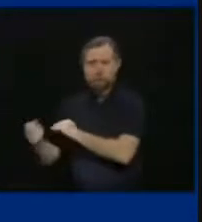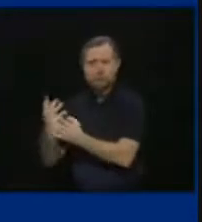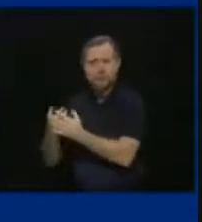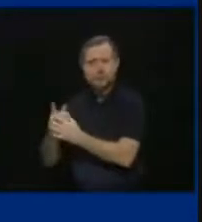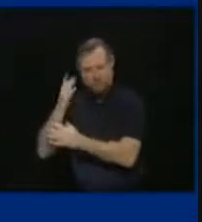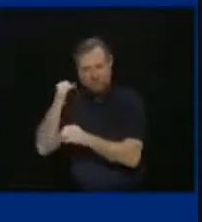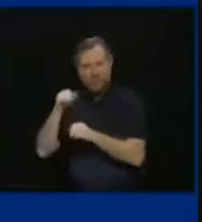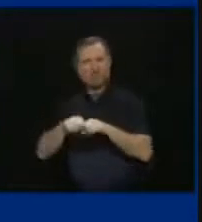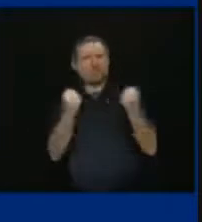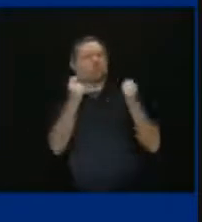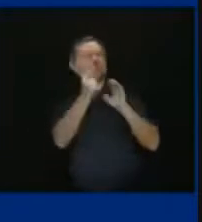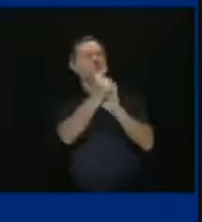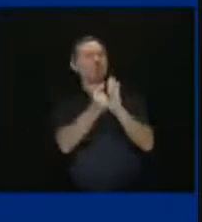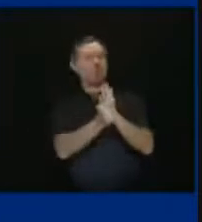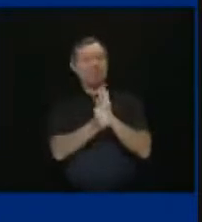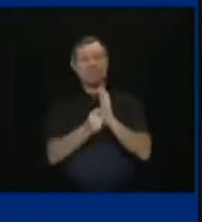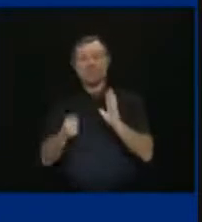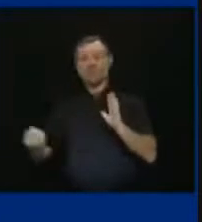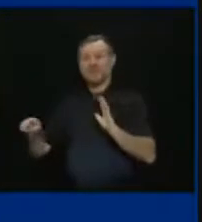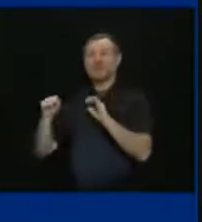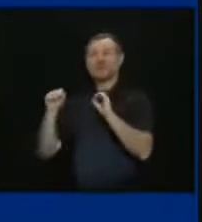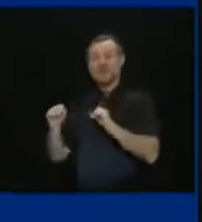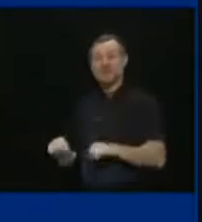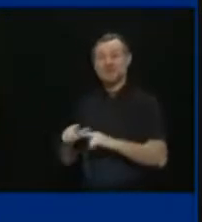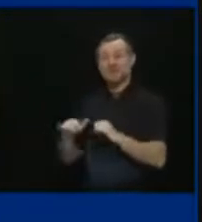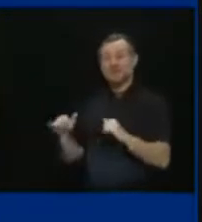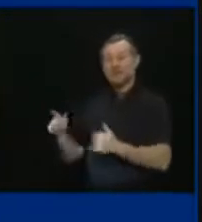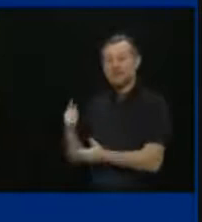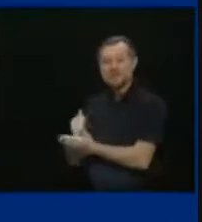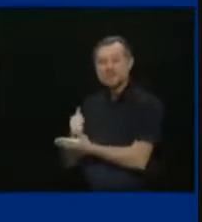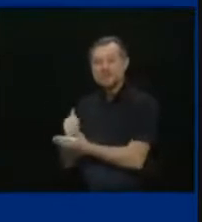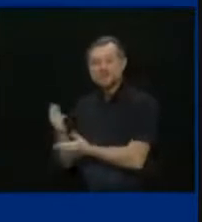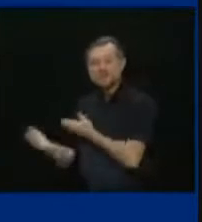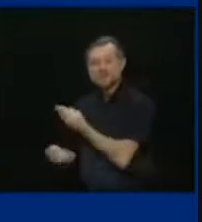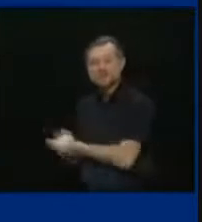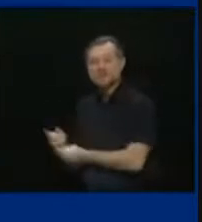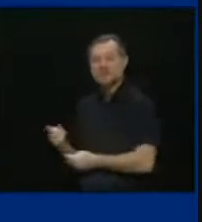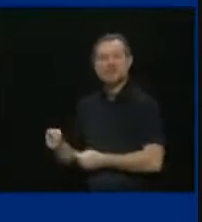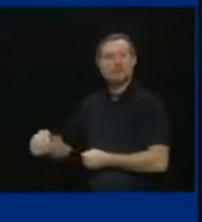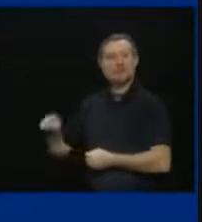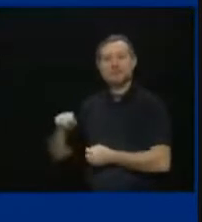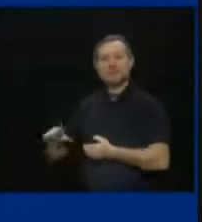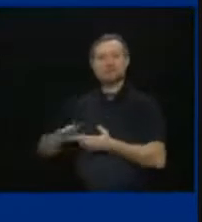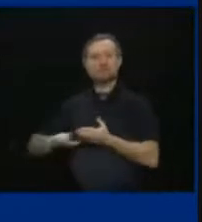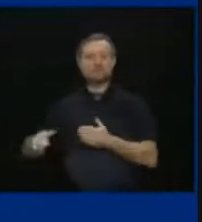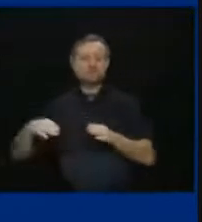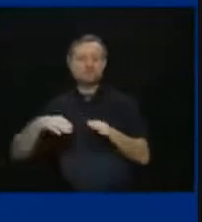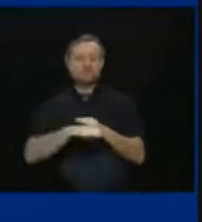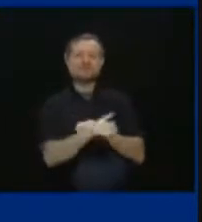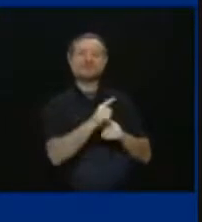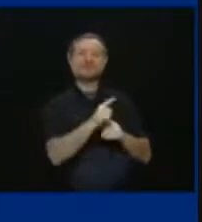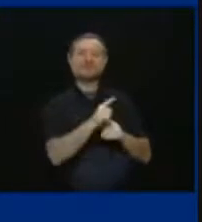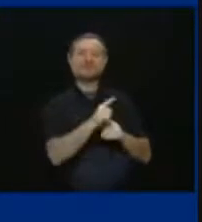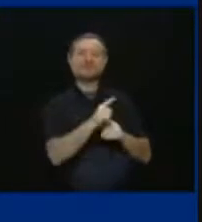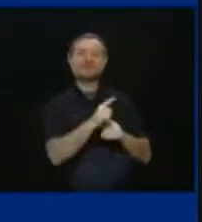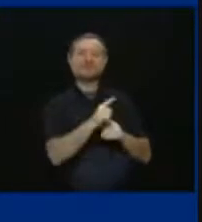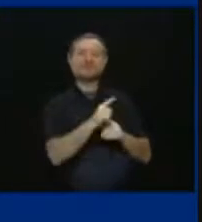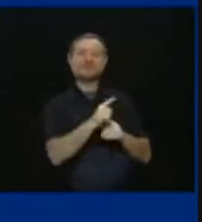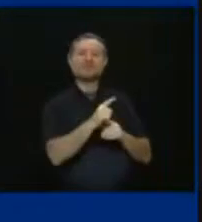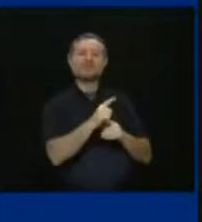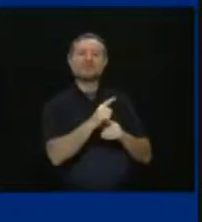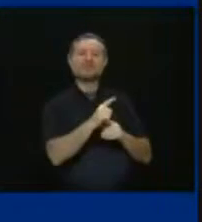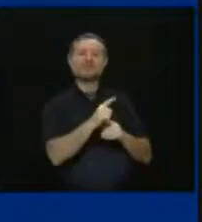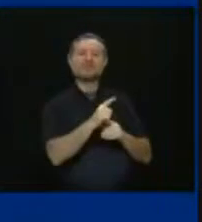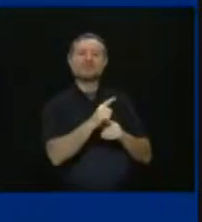They also can be on a treatment plan, so when they come back out, they can start talking about a job. They're not. Why in